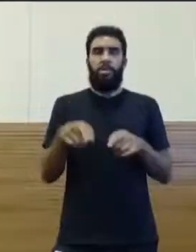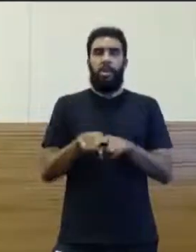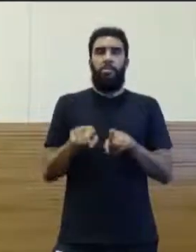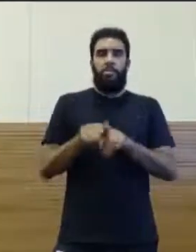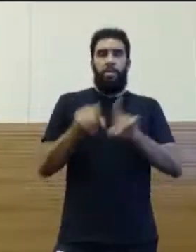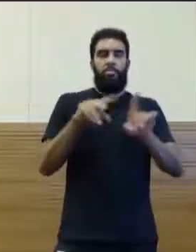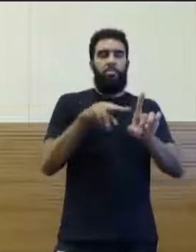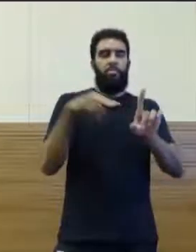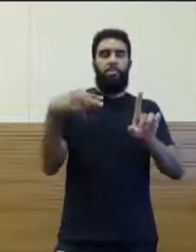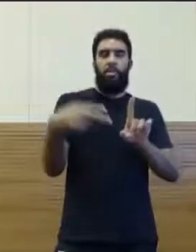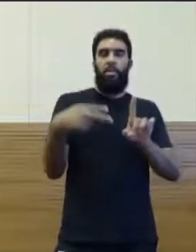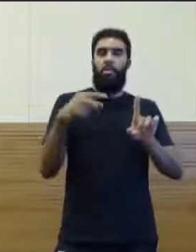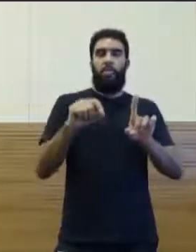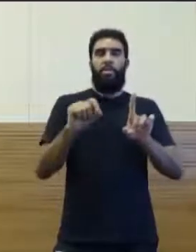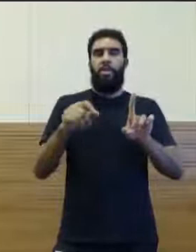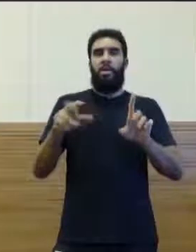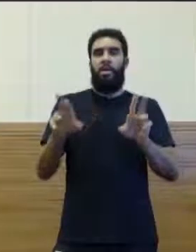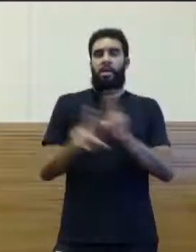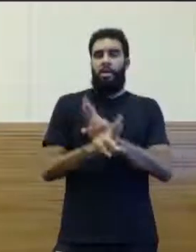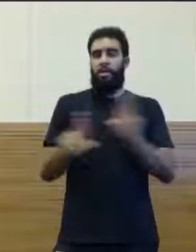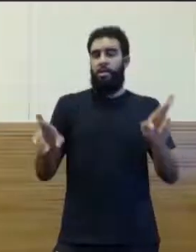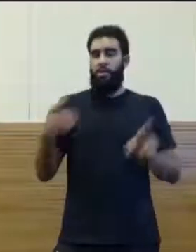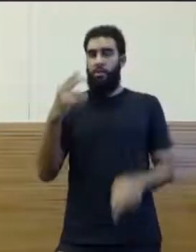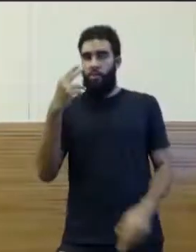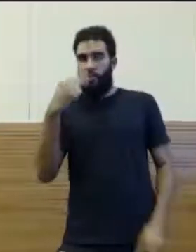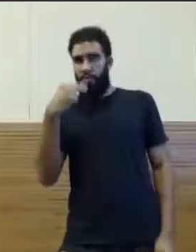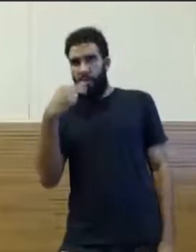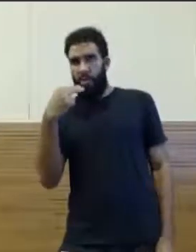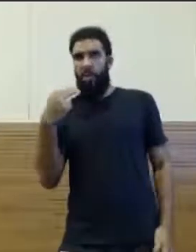of nutrients, and this paradigm